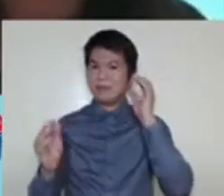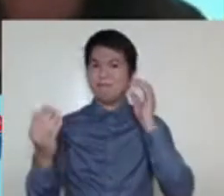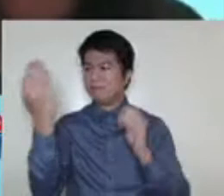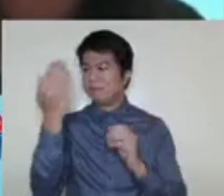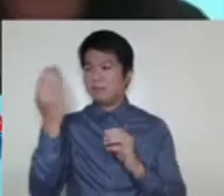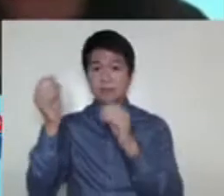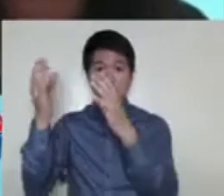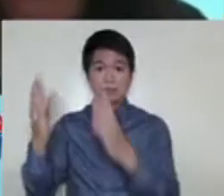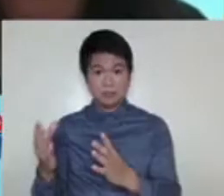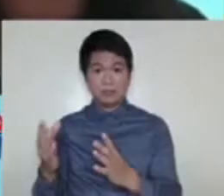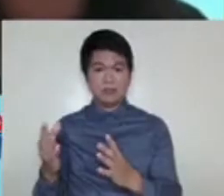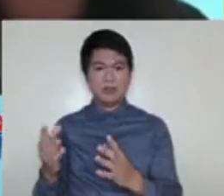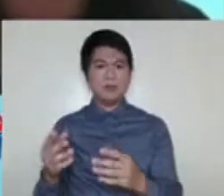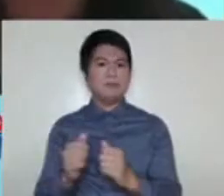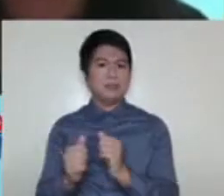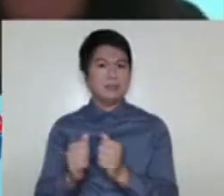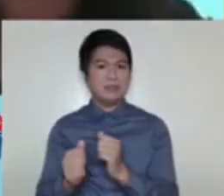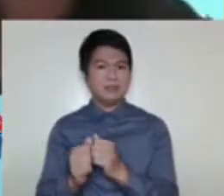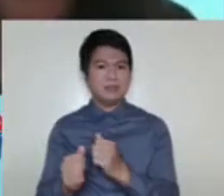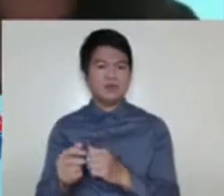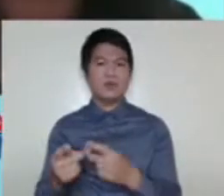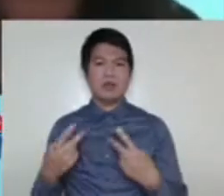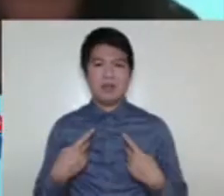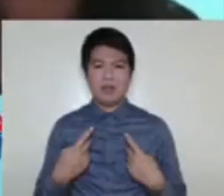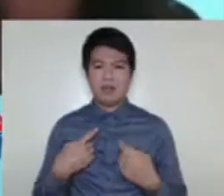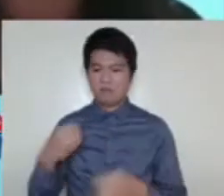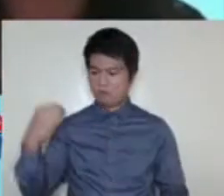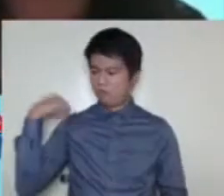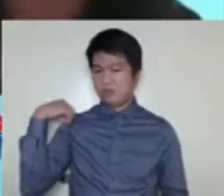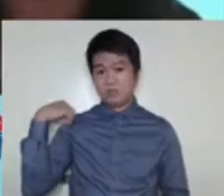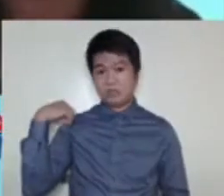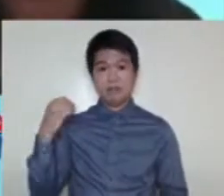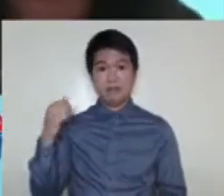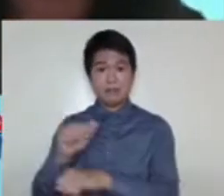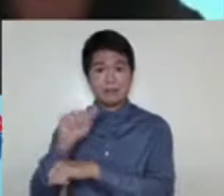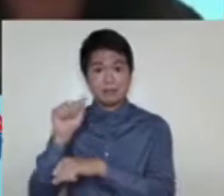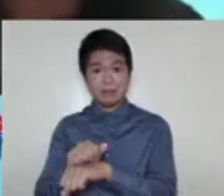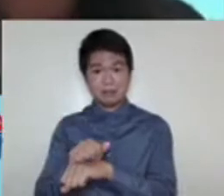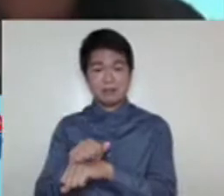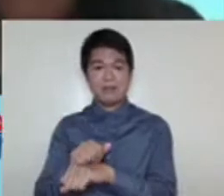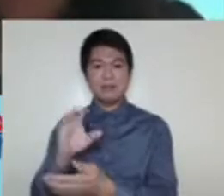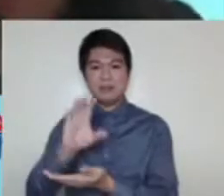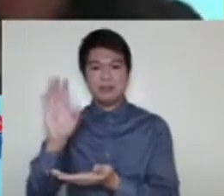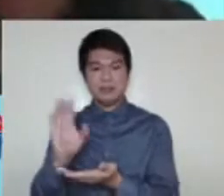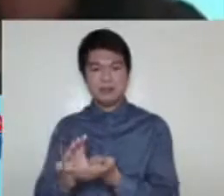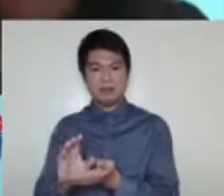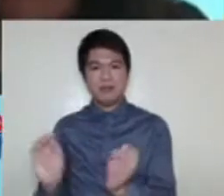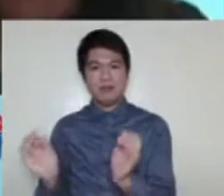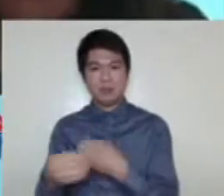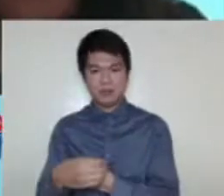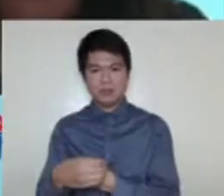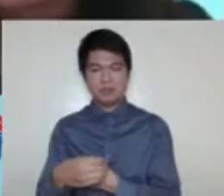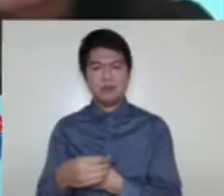our teacher broadcasters who have official reassignment orders to the central office. They have no direct contact